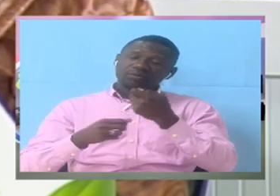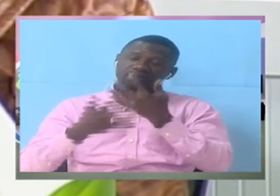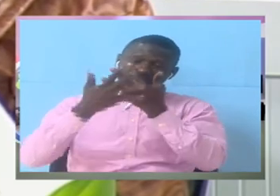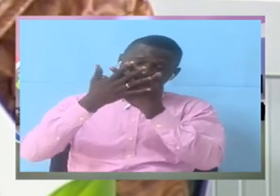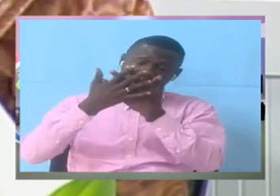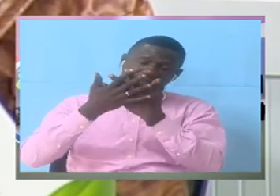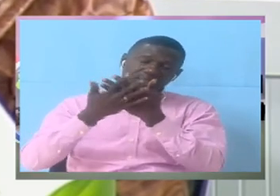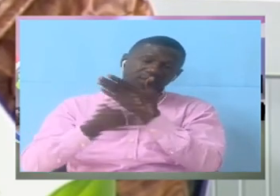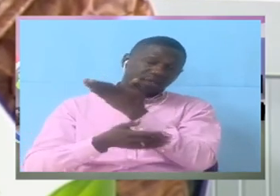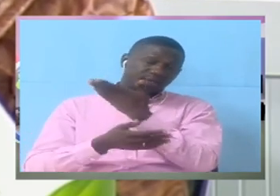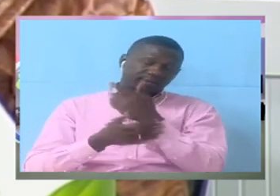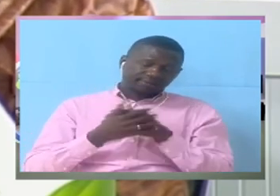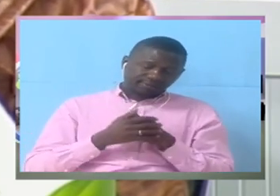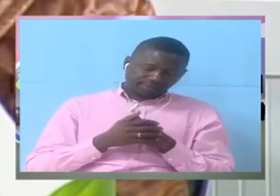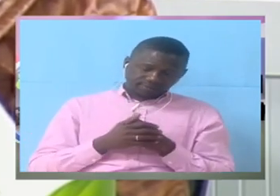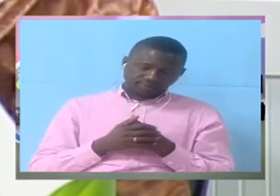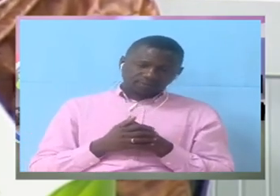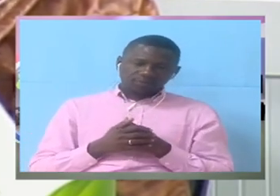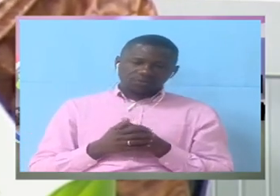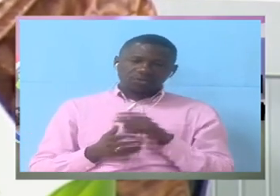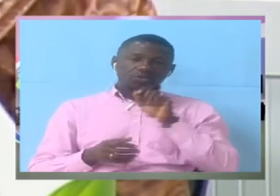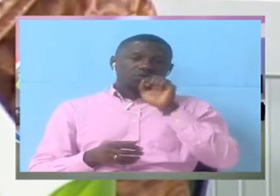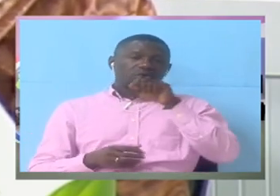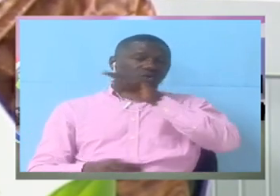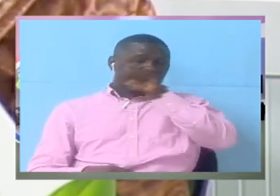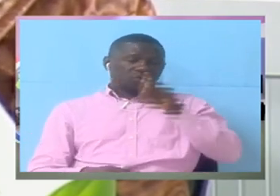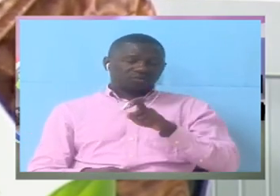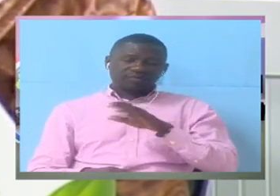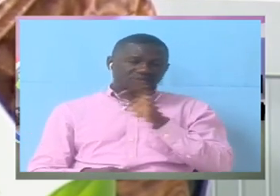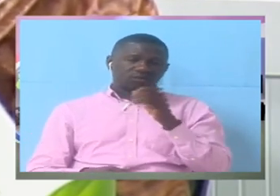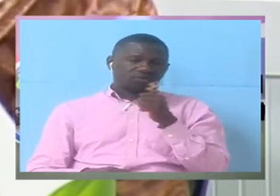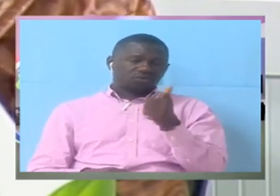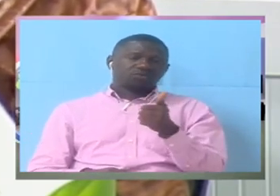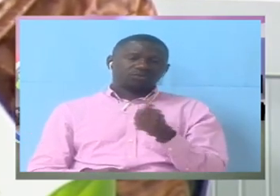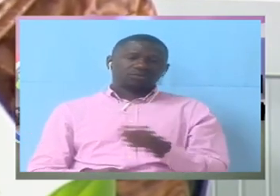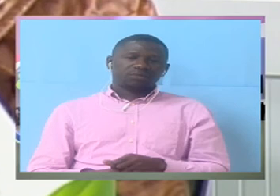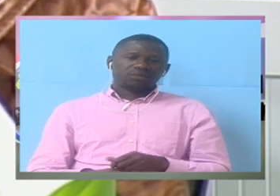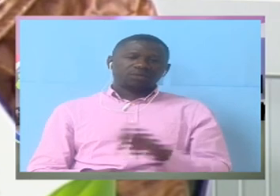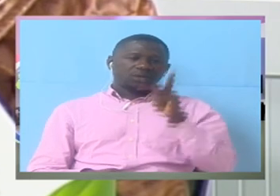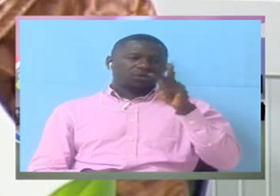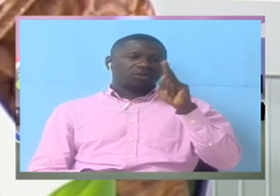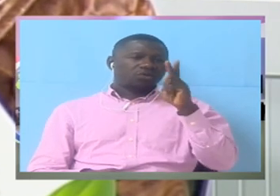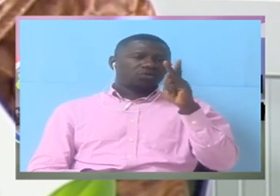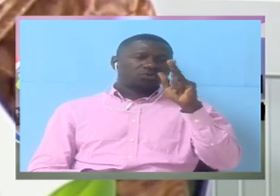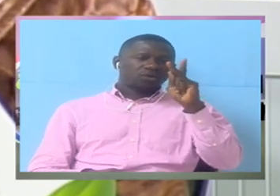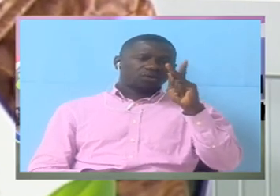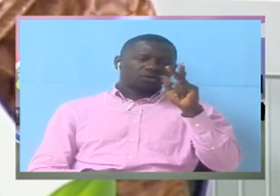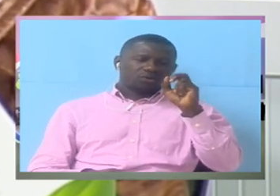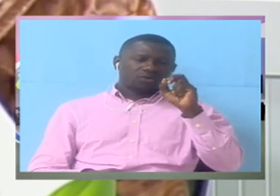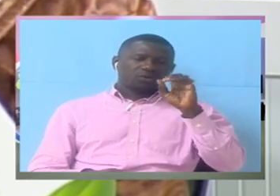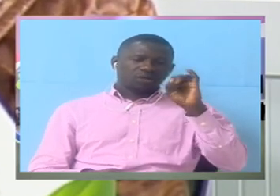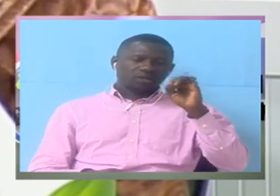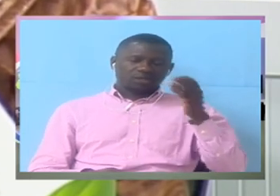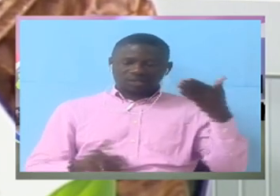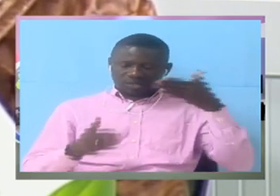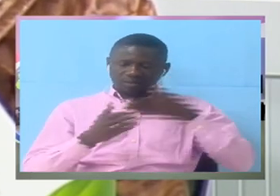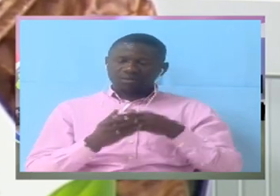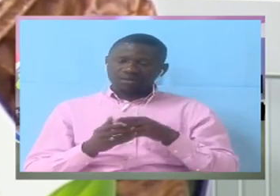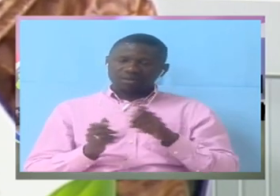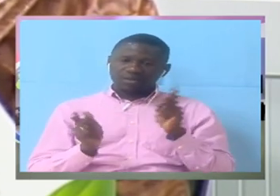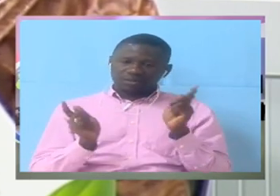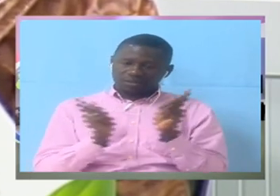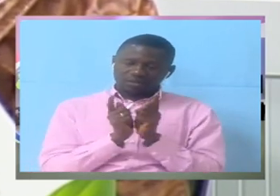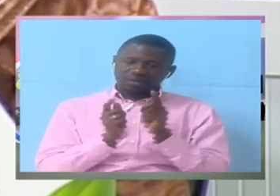imprisoned, this your question is a very good one. Kukwe came here. He sat down with Yajam and had a